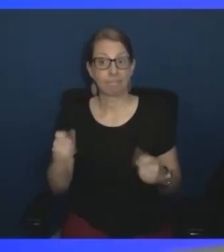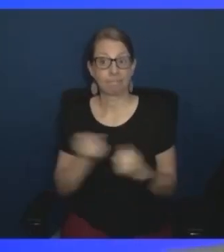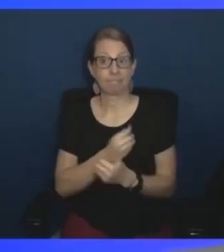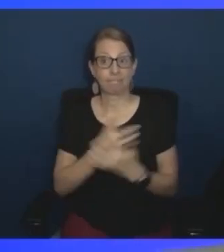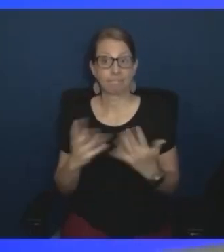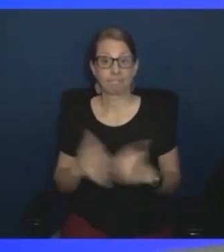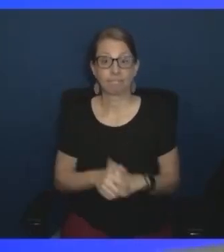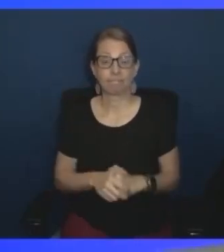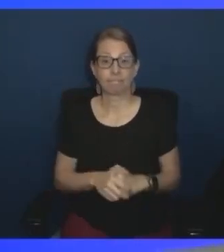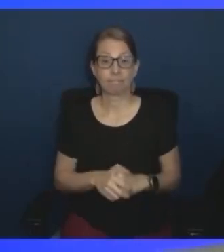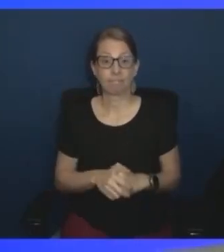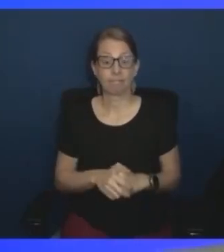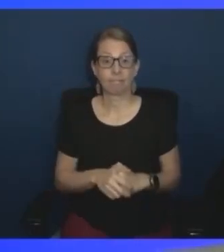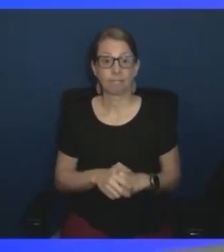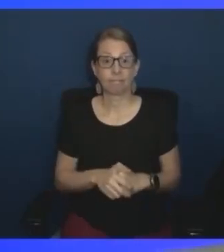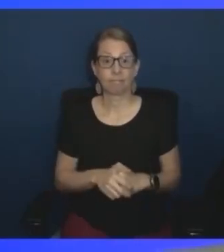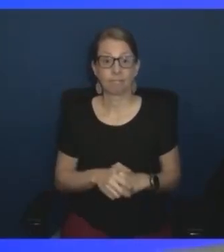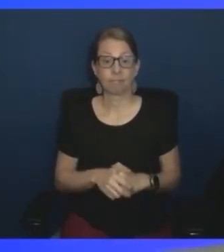my